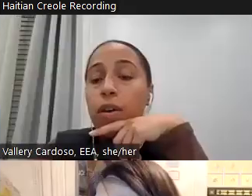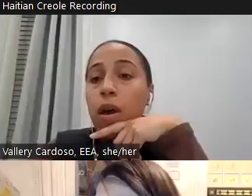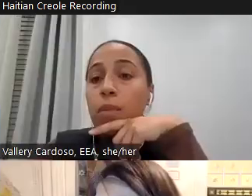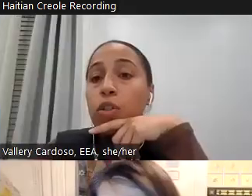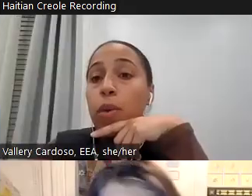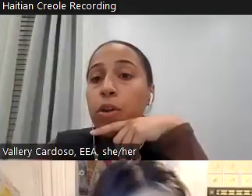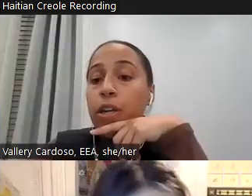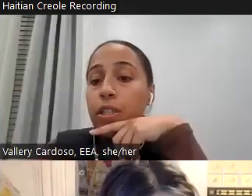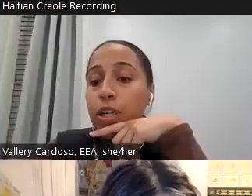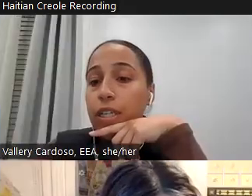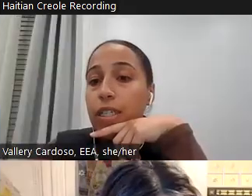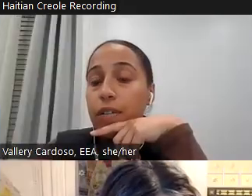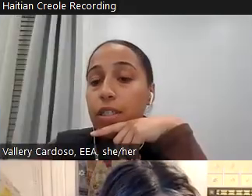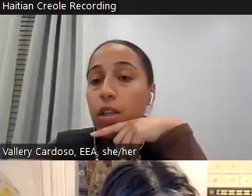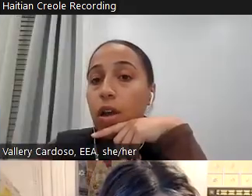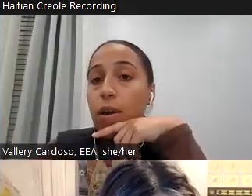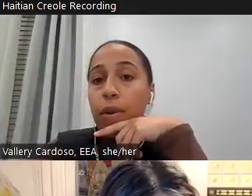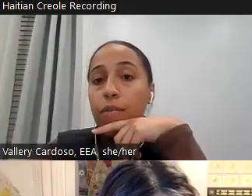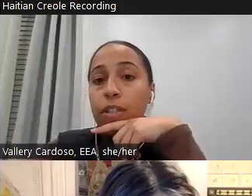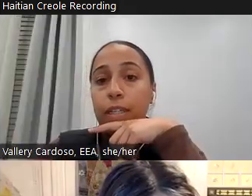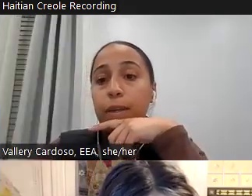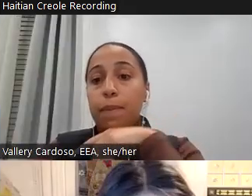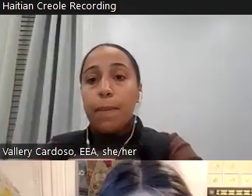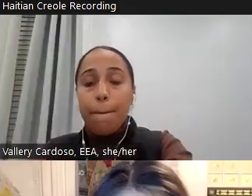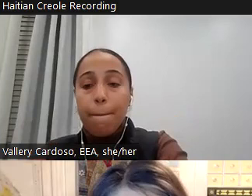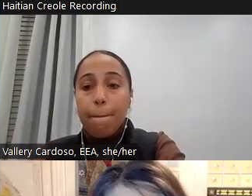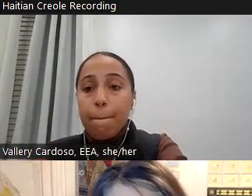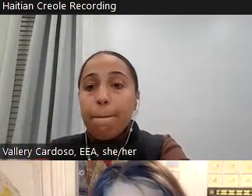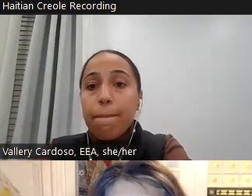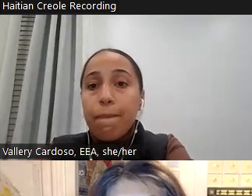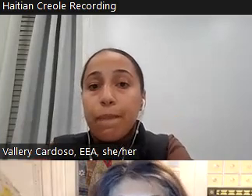just so the webinar has started. It's now 6 o'clock. We have our slides up.